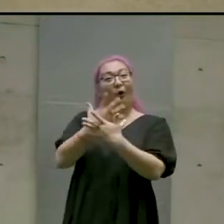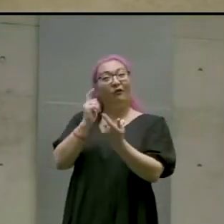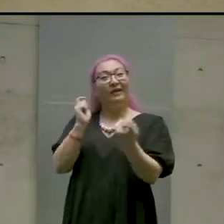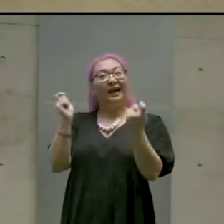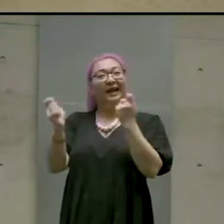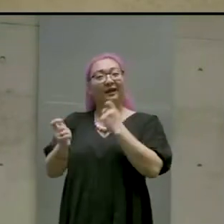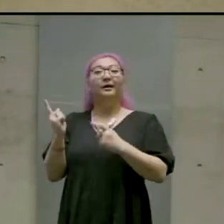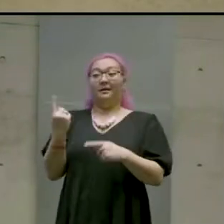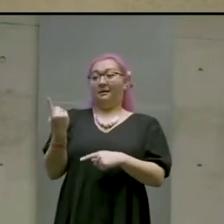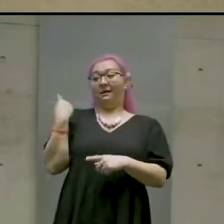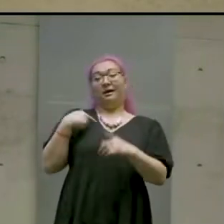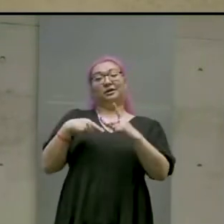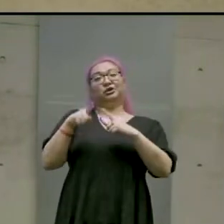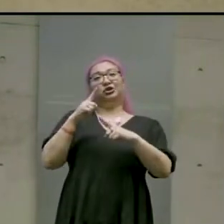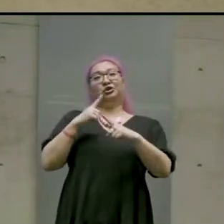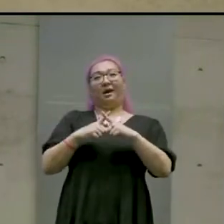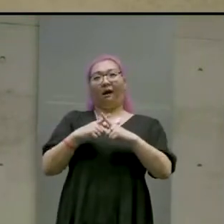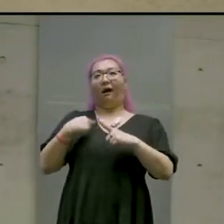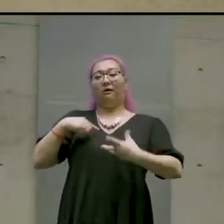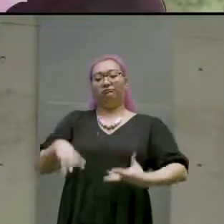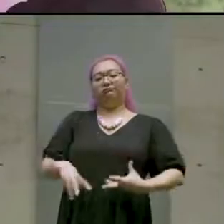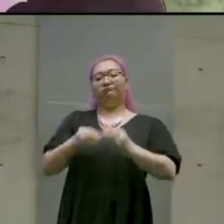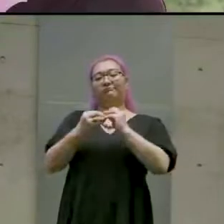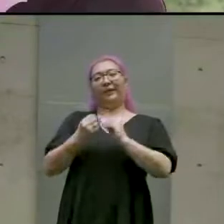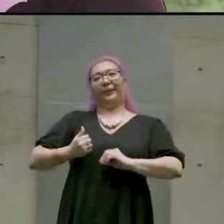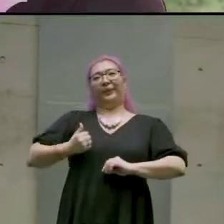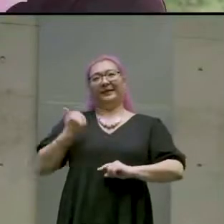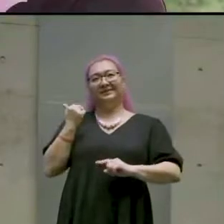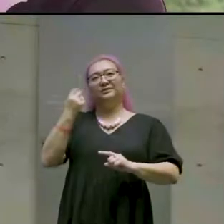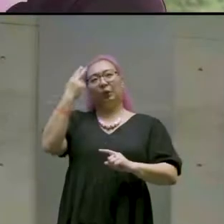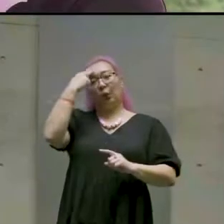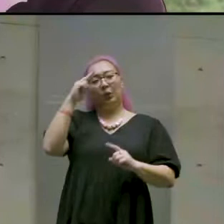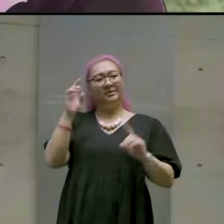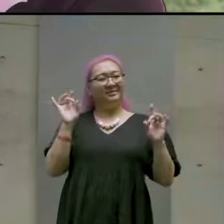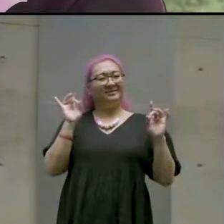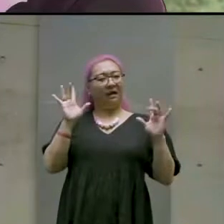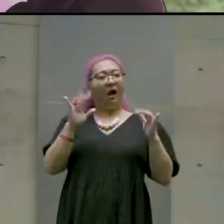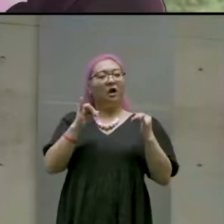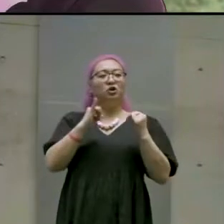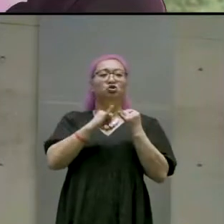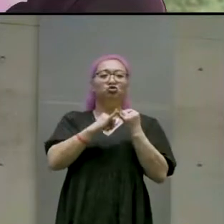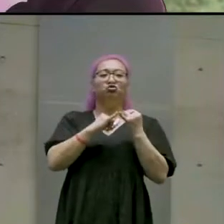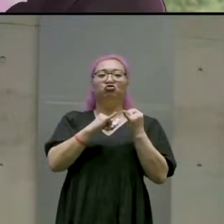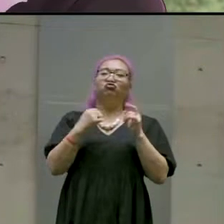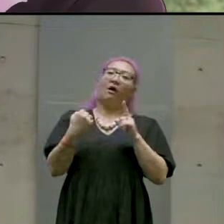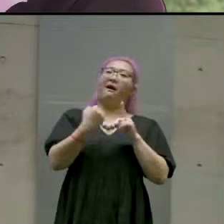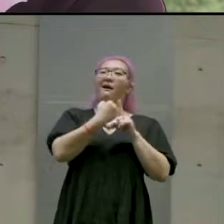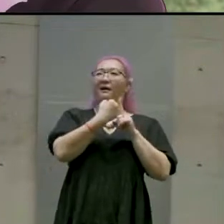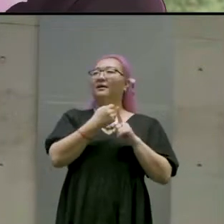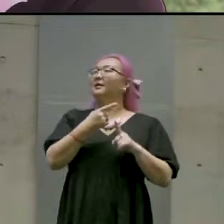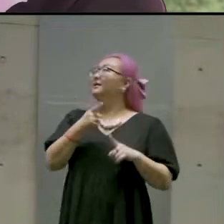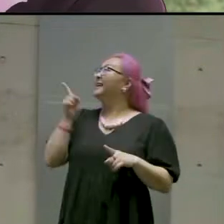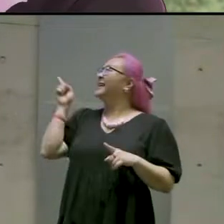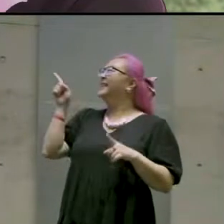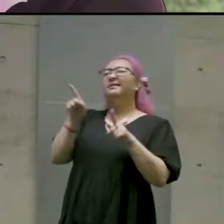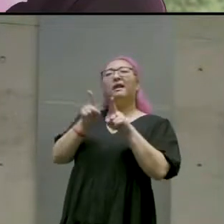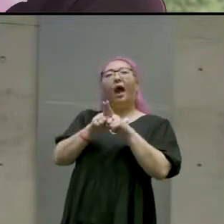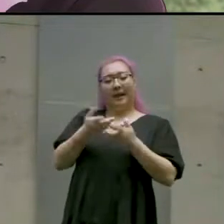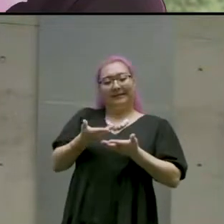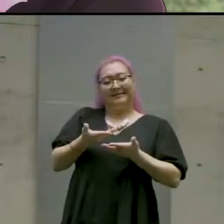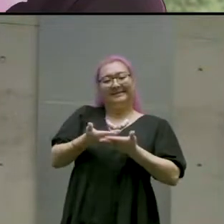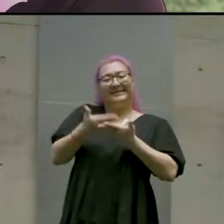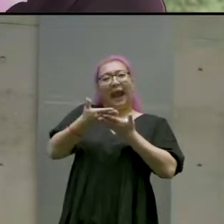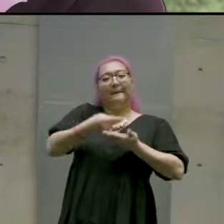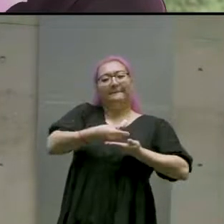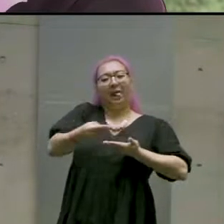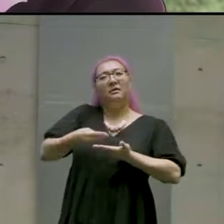I set up my own studio where we're developing Starstruck, an otome deck builder game. So if you're interested